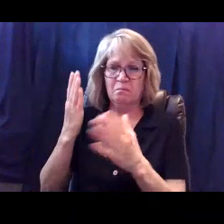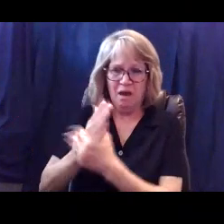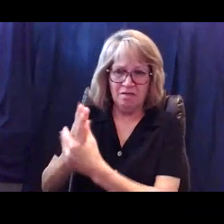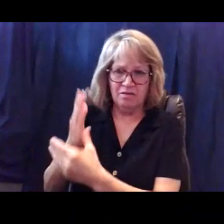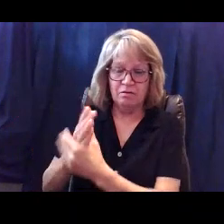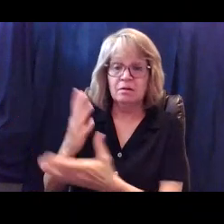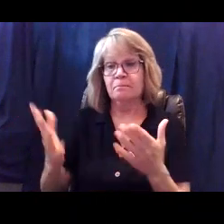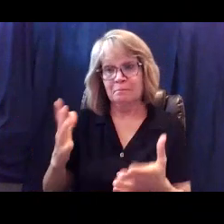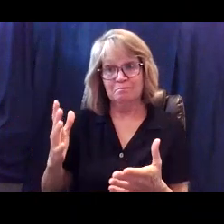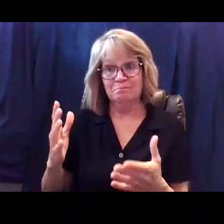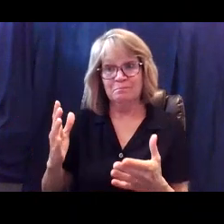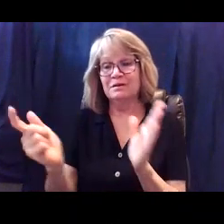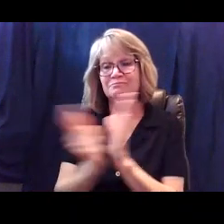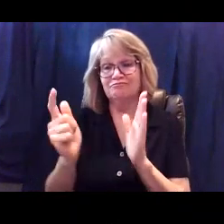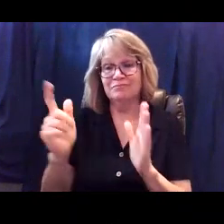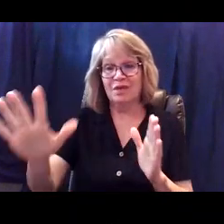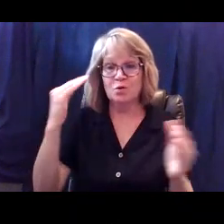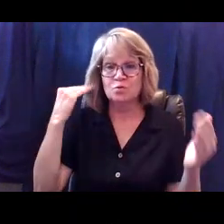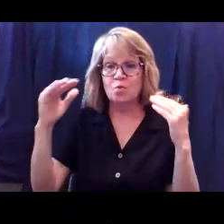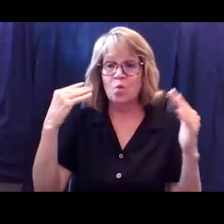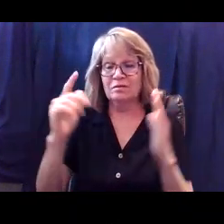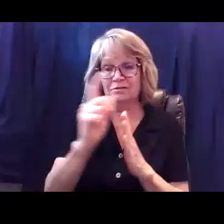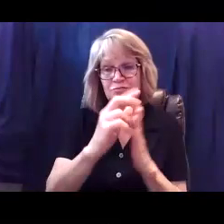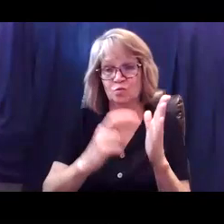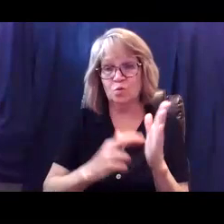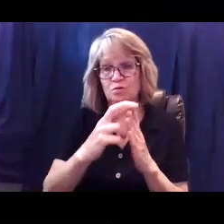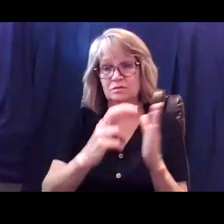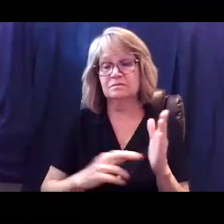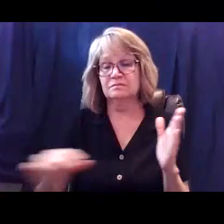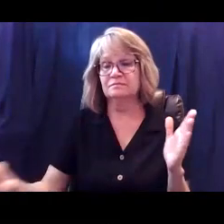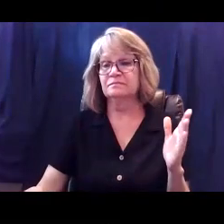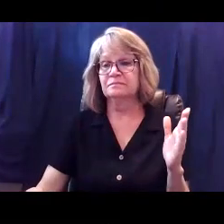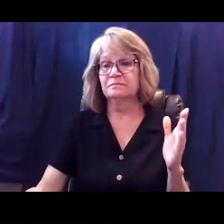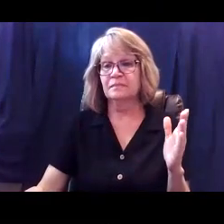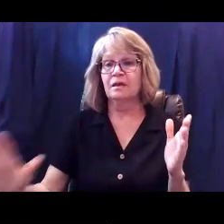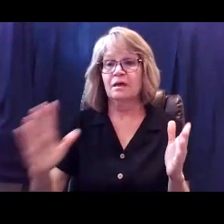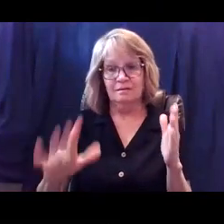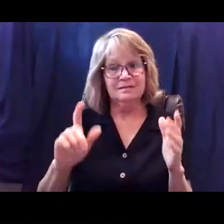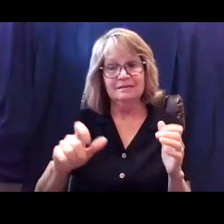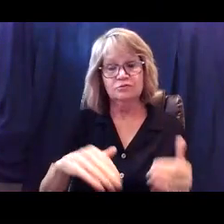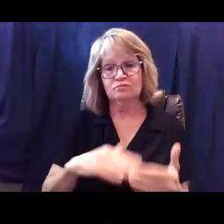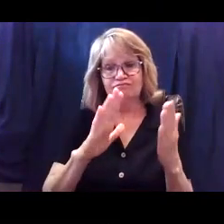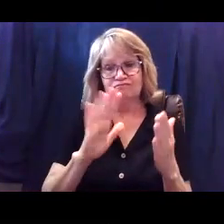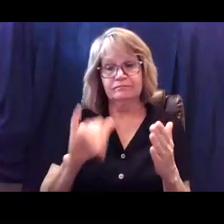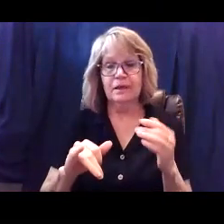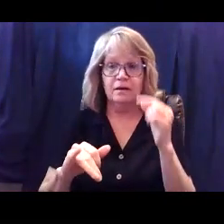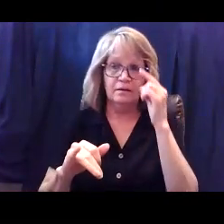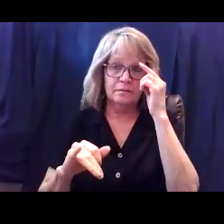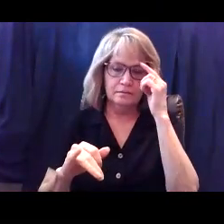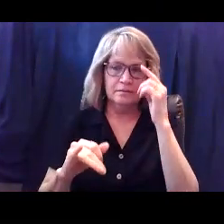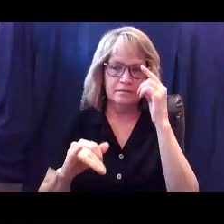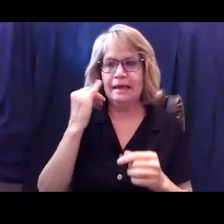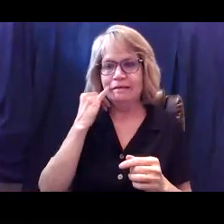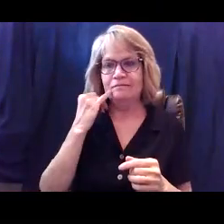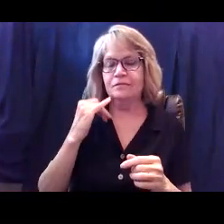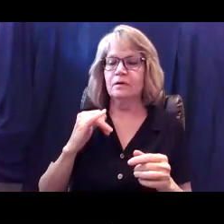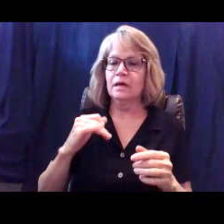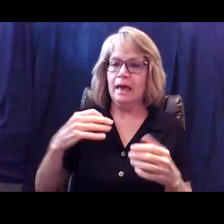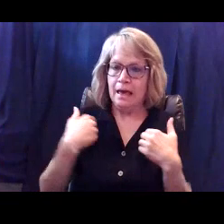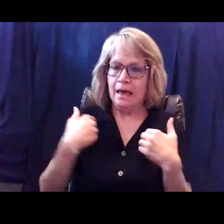the noise regulations at the housing complex, and that might need to be addressed if they're acting